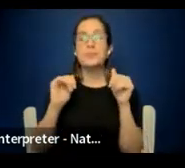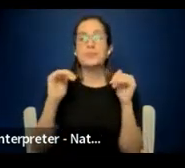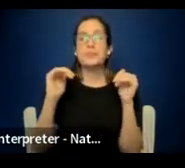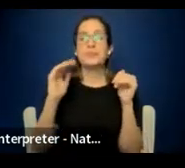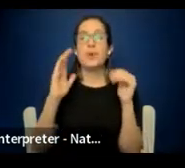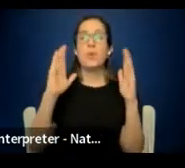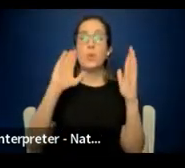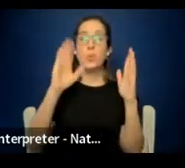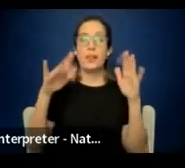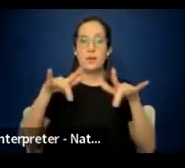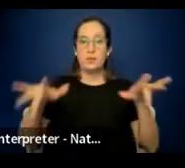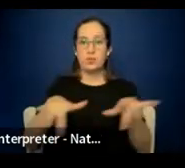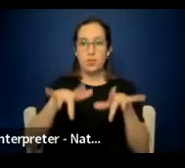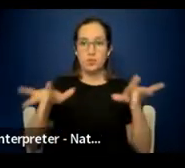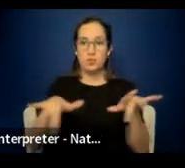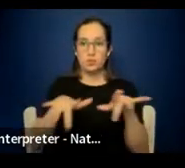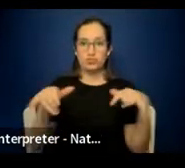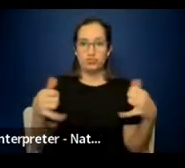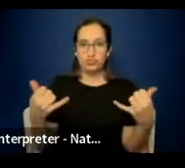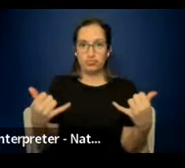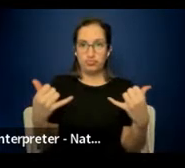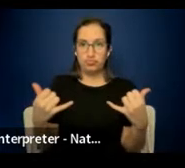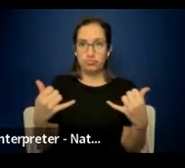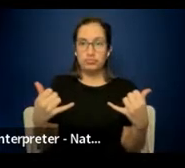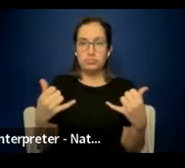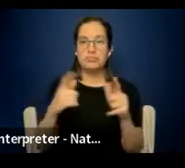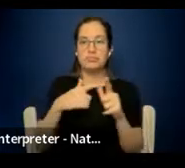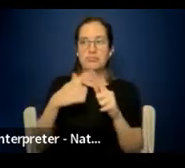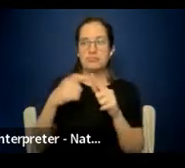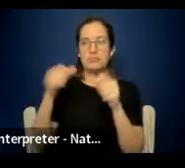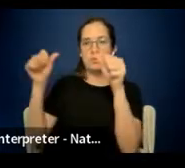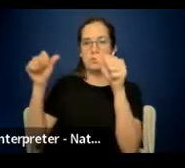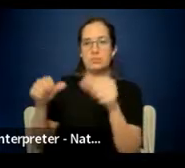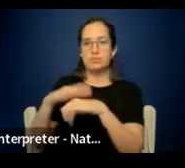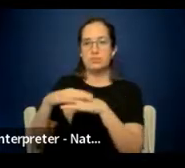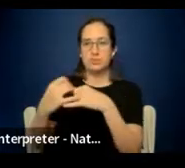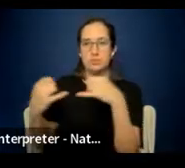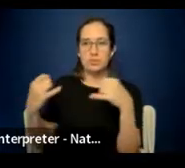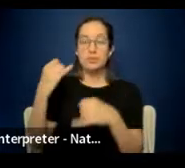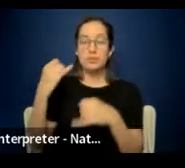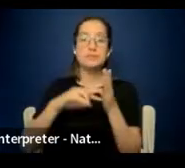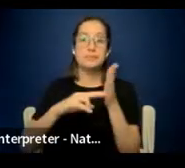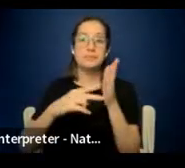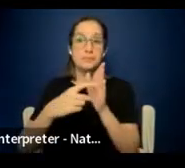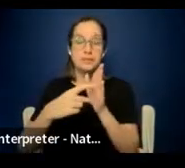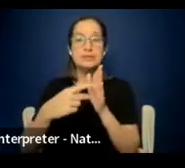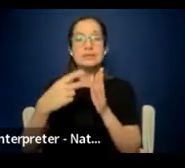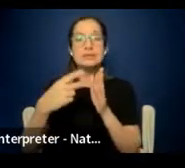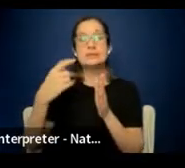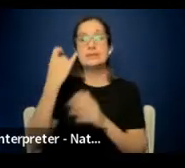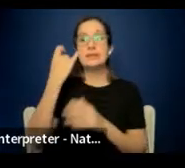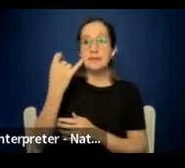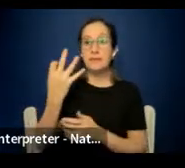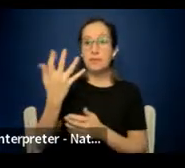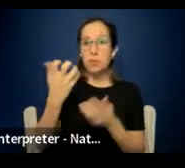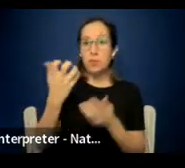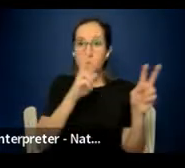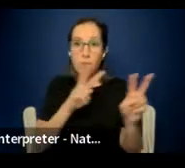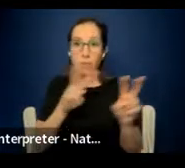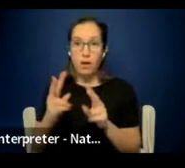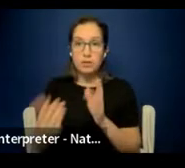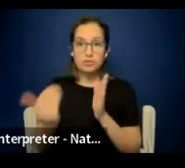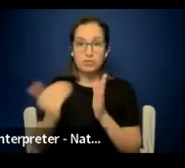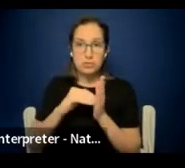recording today's presentation for posting on our website. If you would like to review the presentation afterwards.